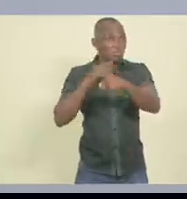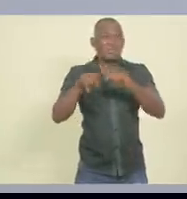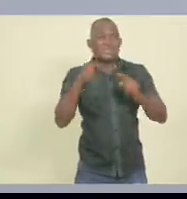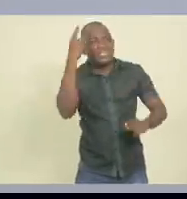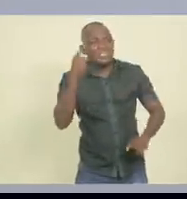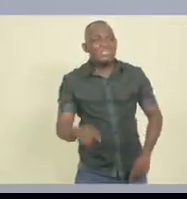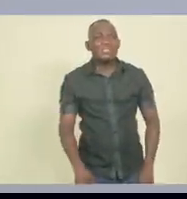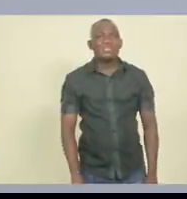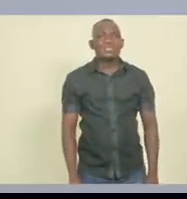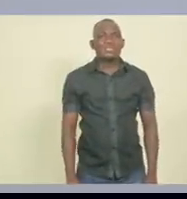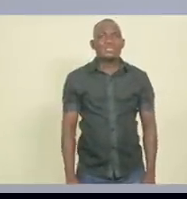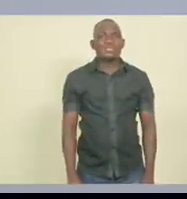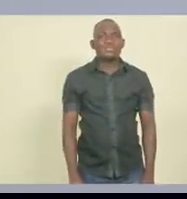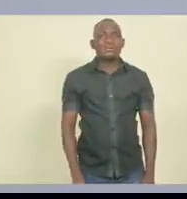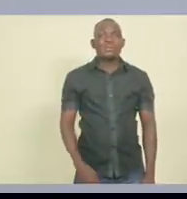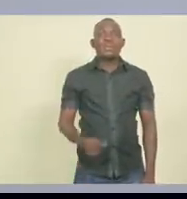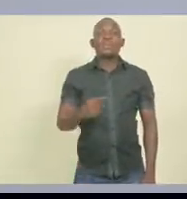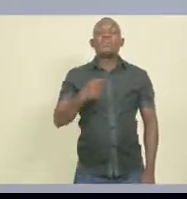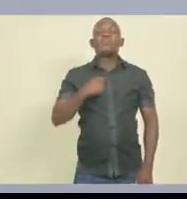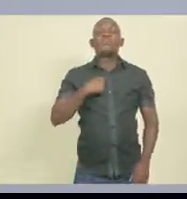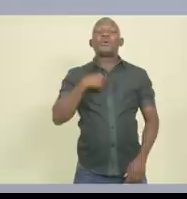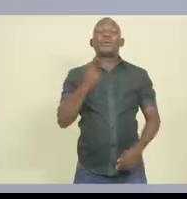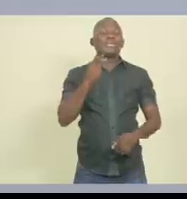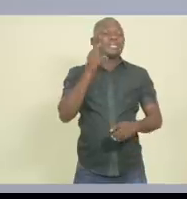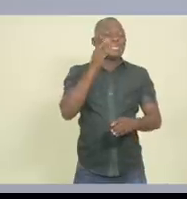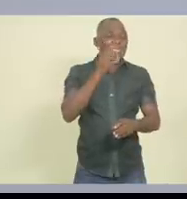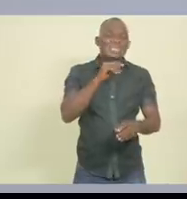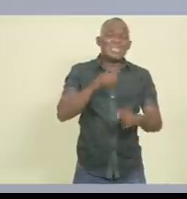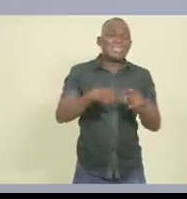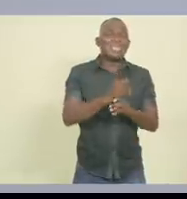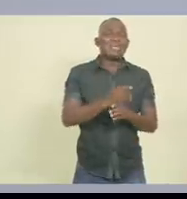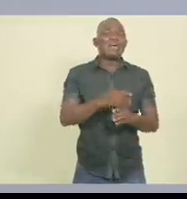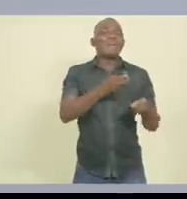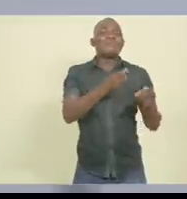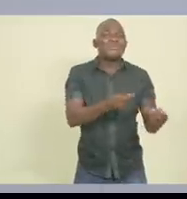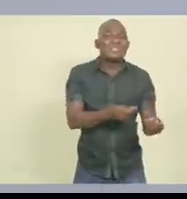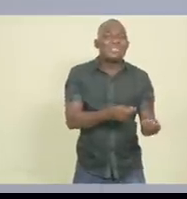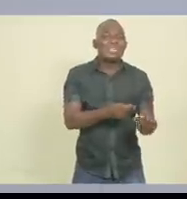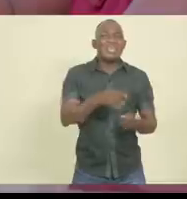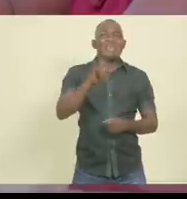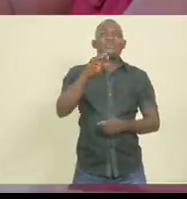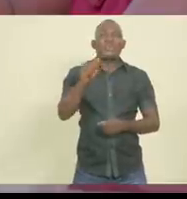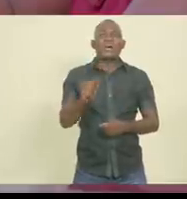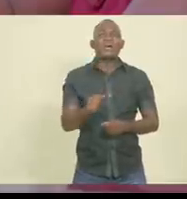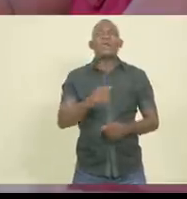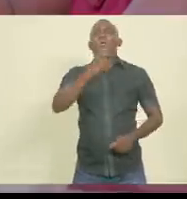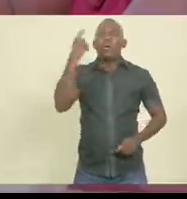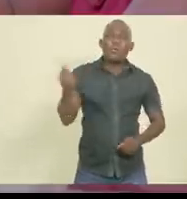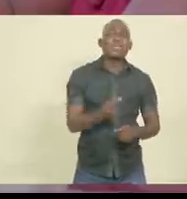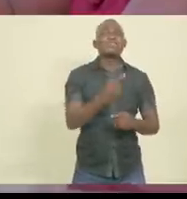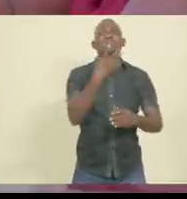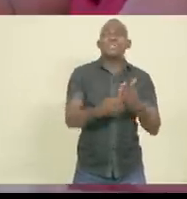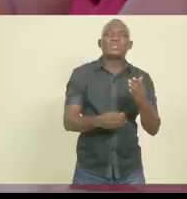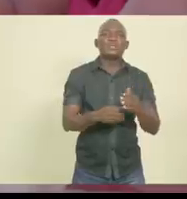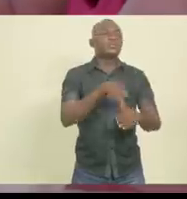understand. I can barely take care of our feeding. And having Ifwa makes everything a lot worse.